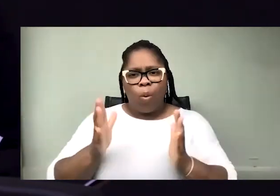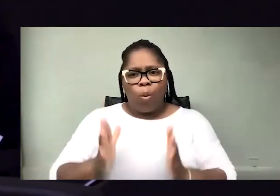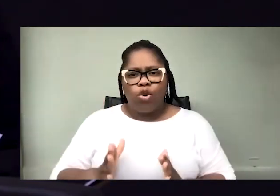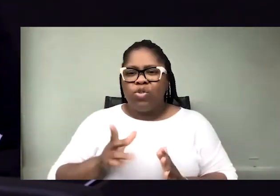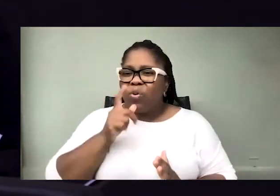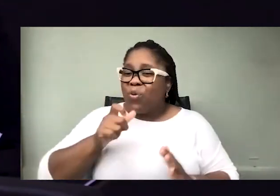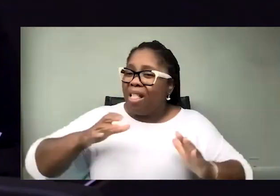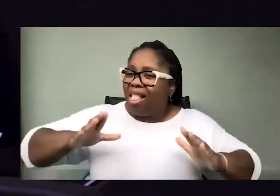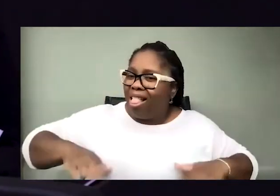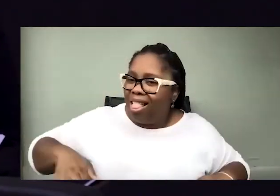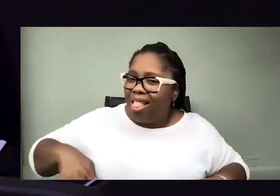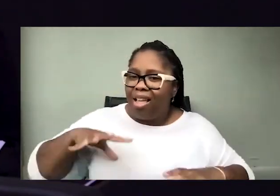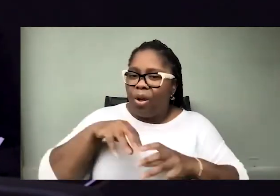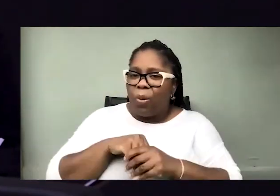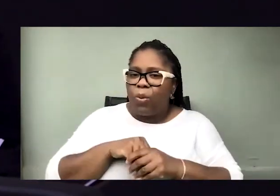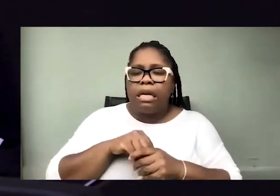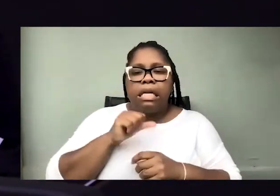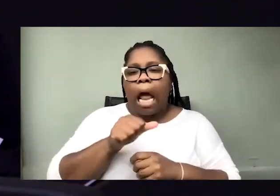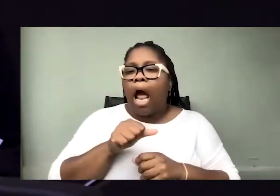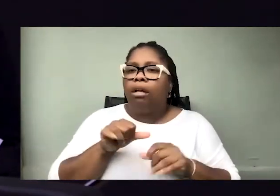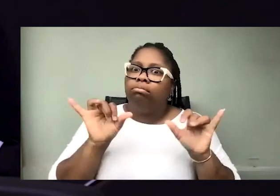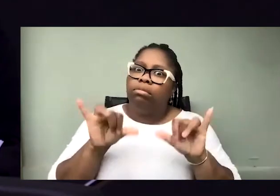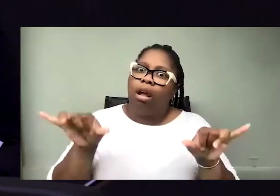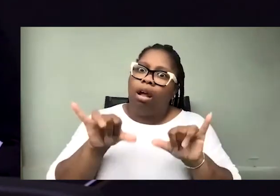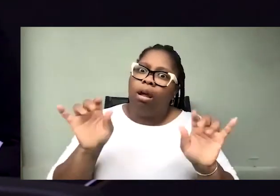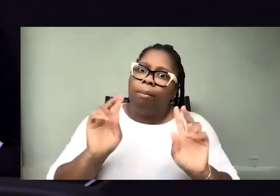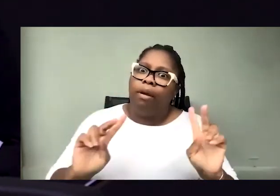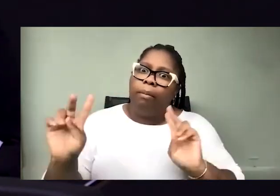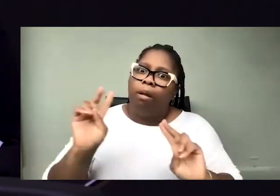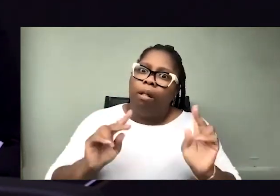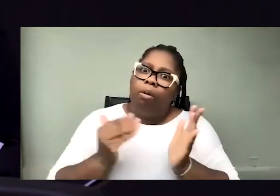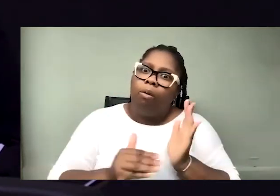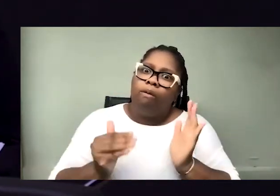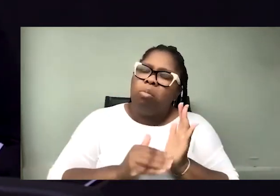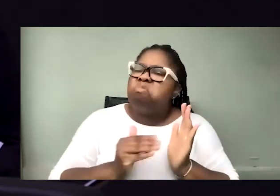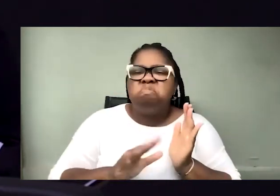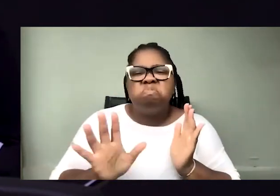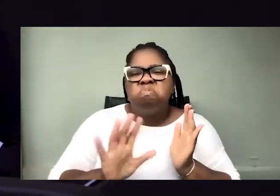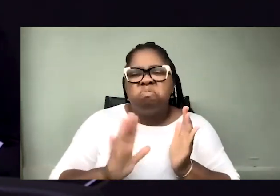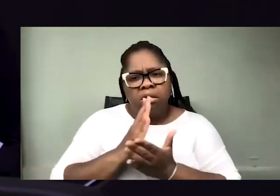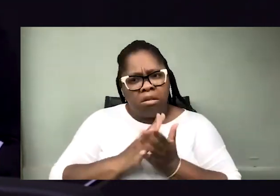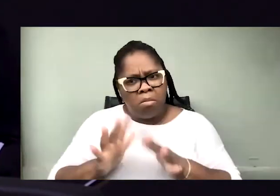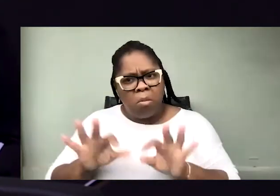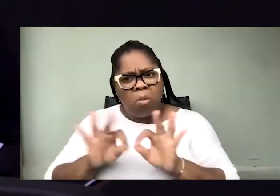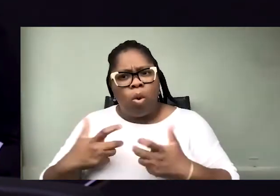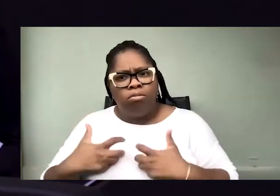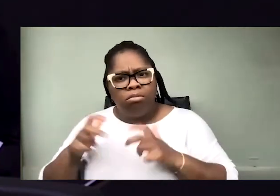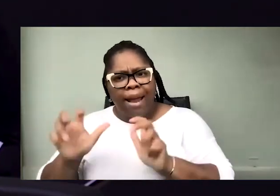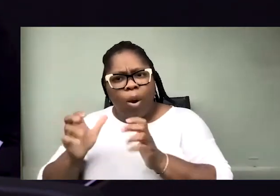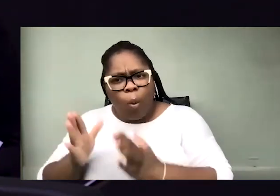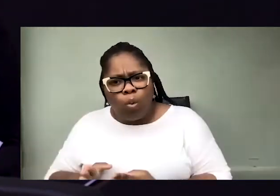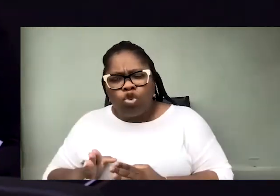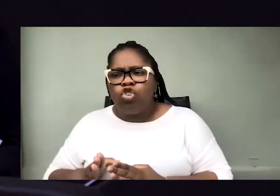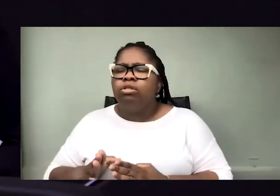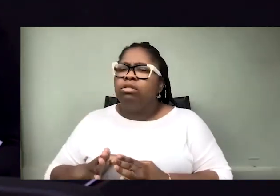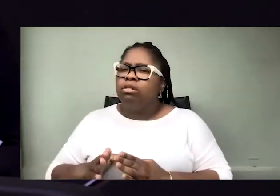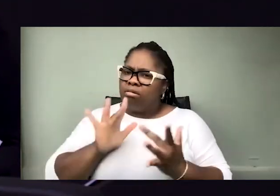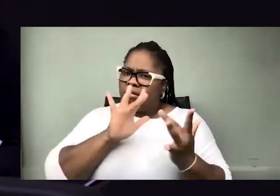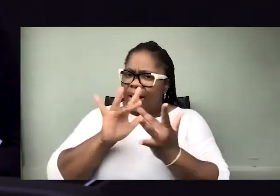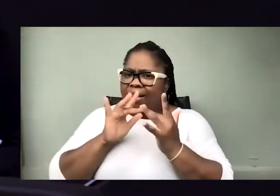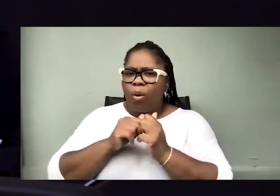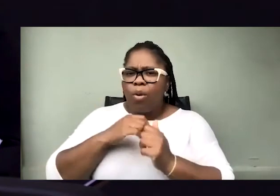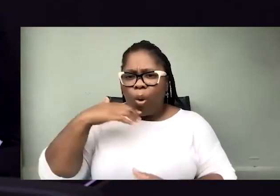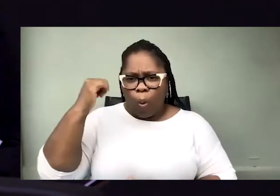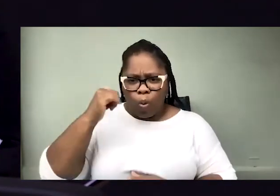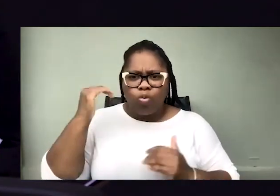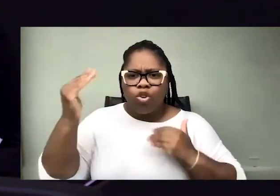plugged in. Not the usual suspects, right? But we know that there are important stakeholders that come in contact with older